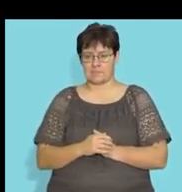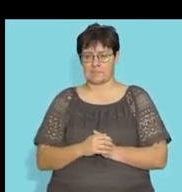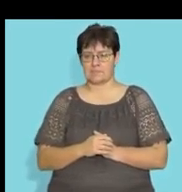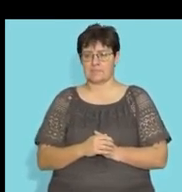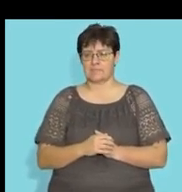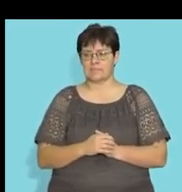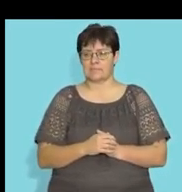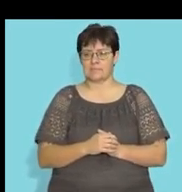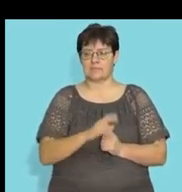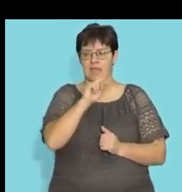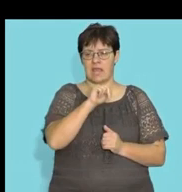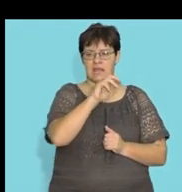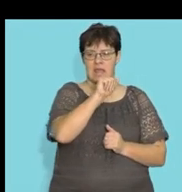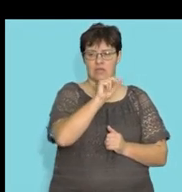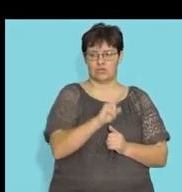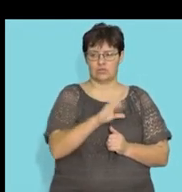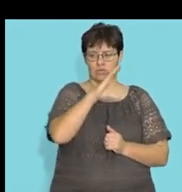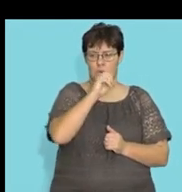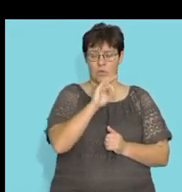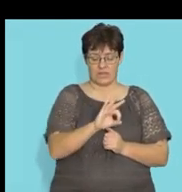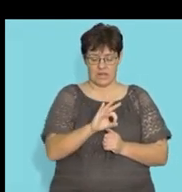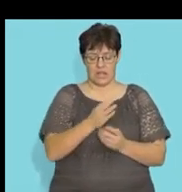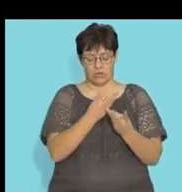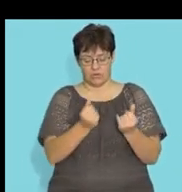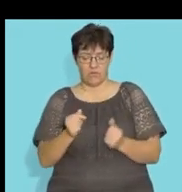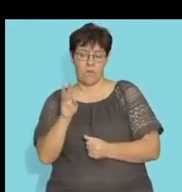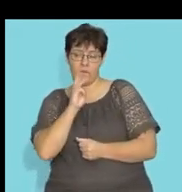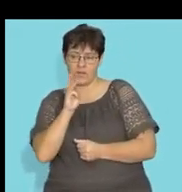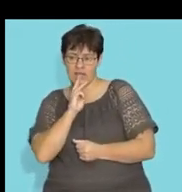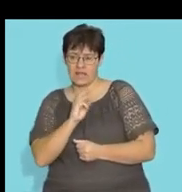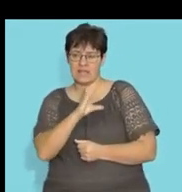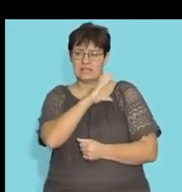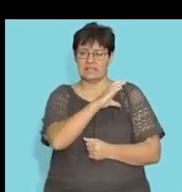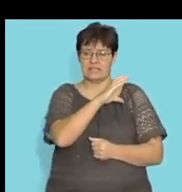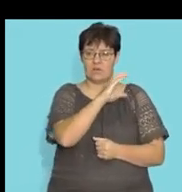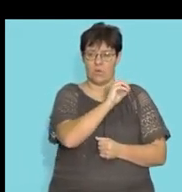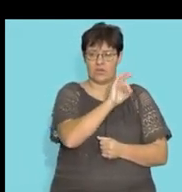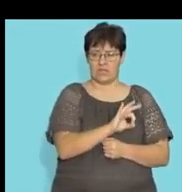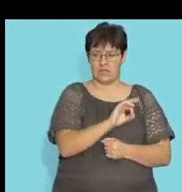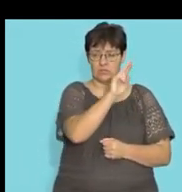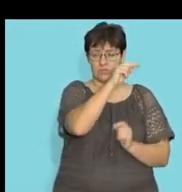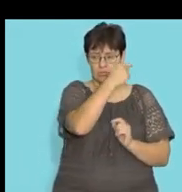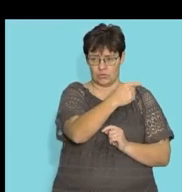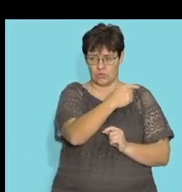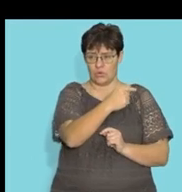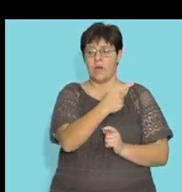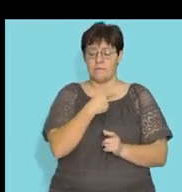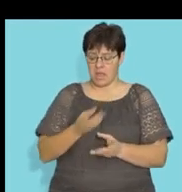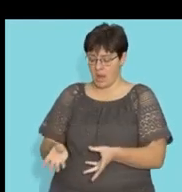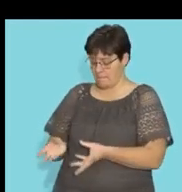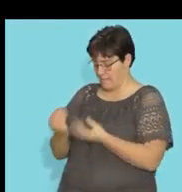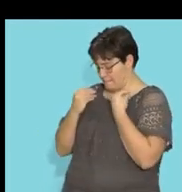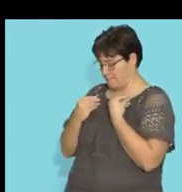When sodium carbonate dissolves in water, here's the carbonate ion. The carbonate ion will then